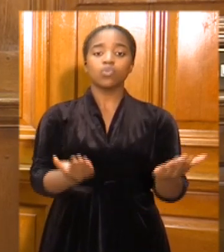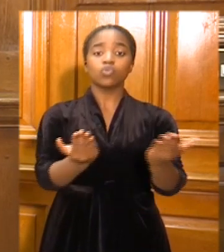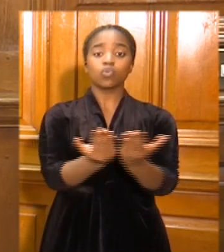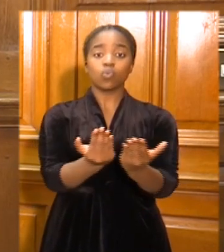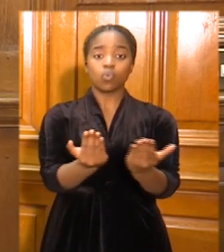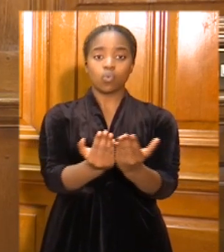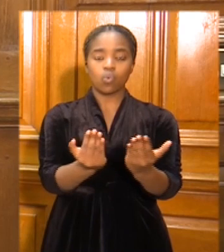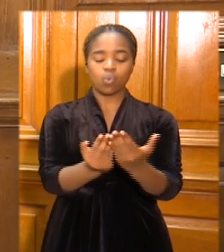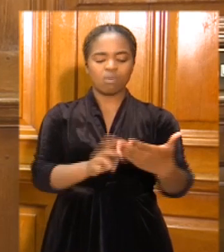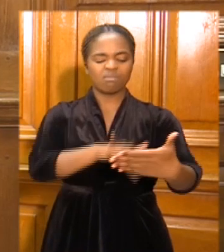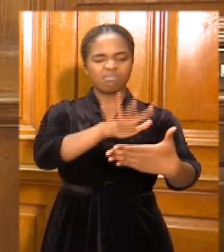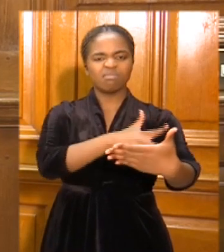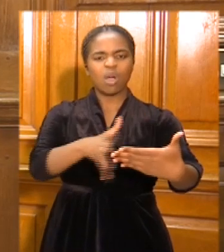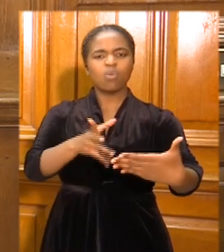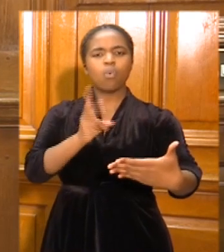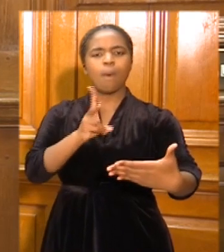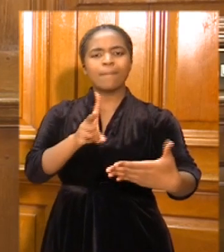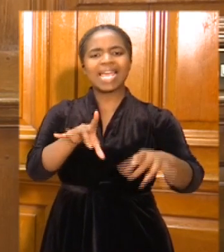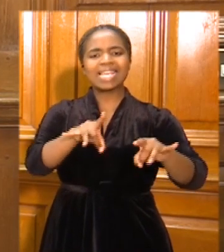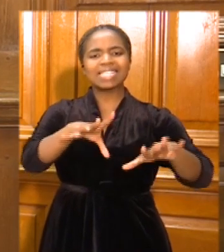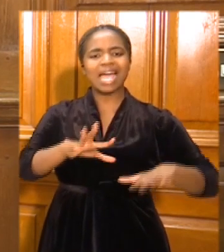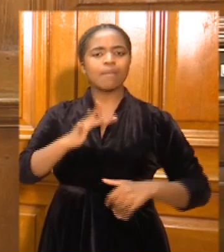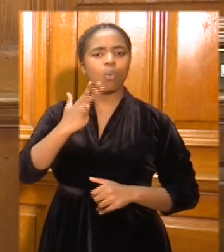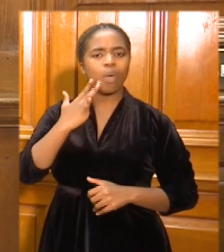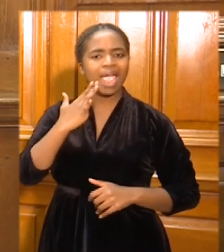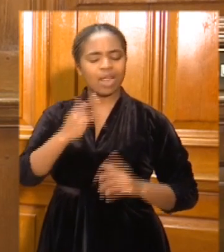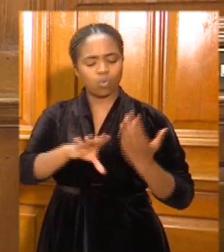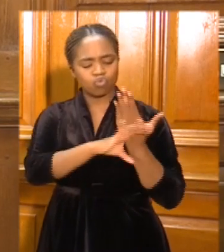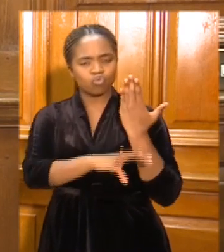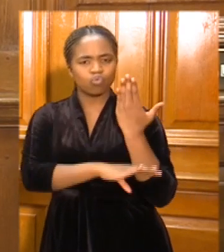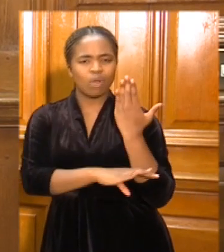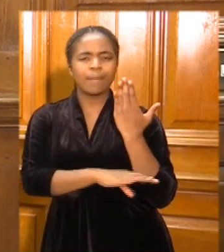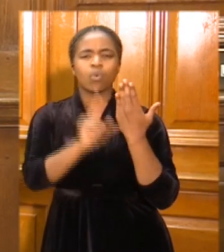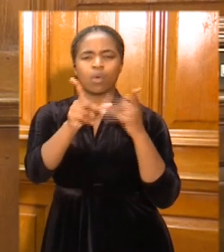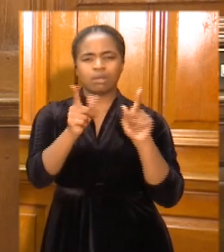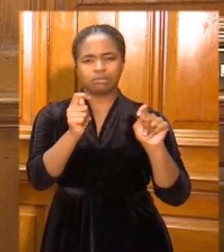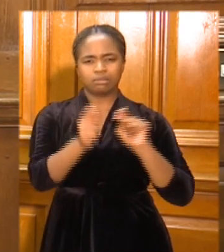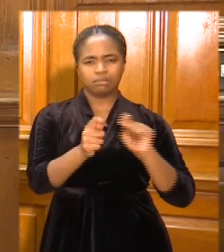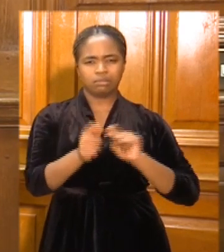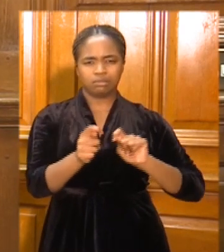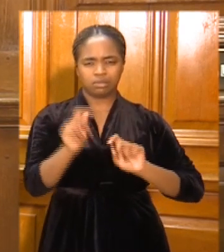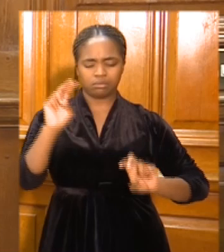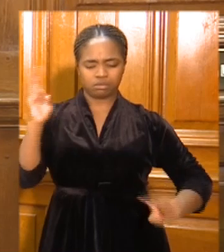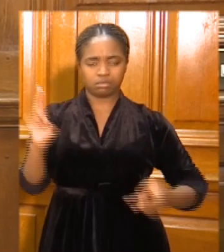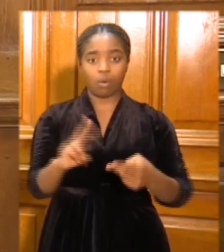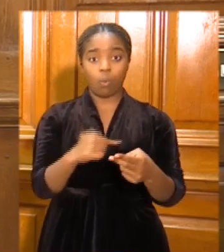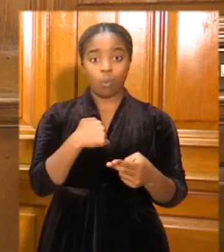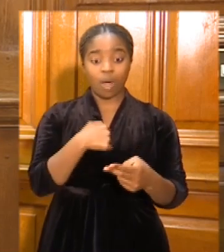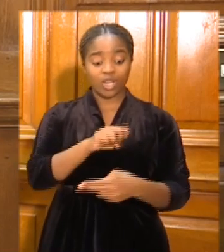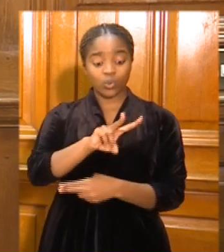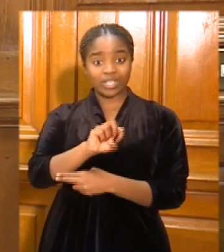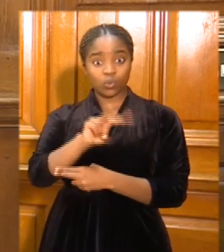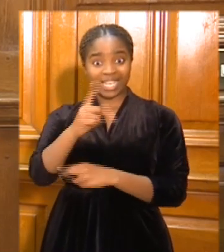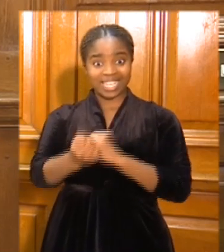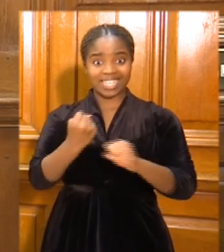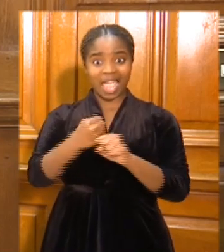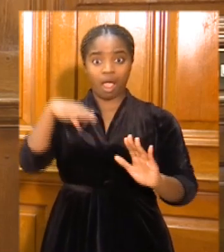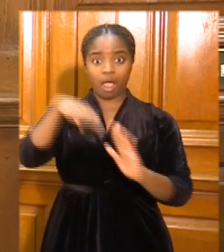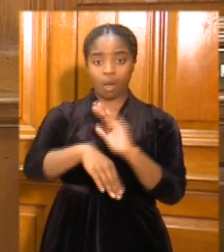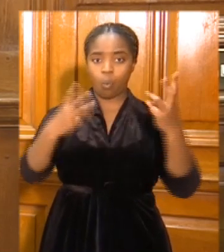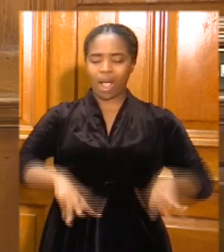be revised and the curriculum will be trimmed so that we can still recover the 2020